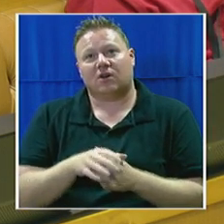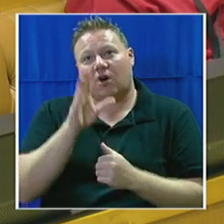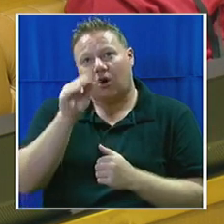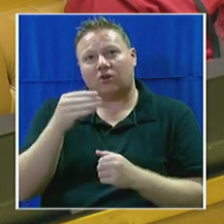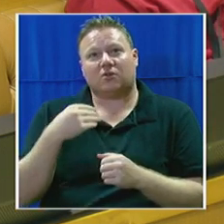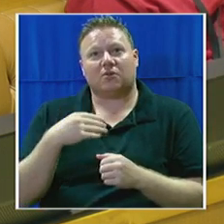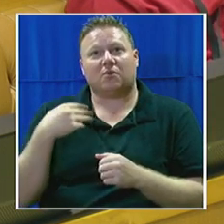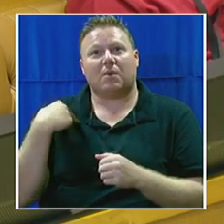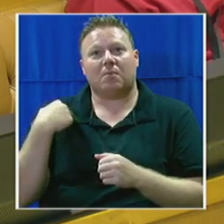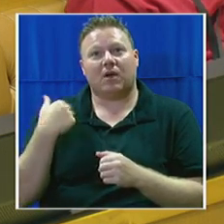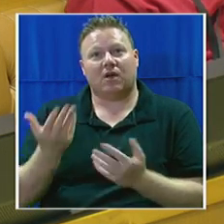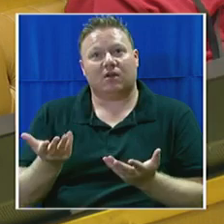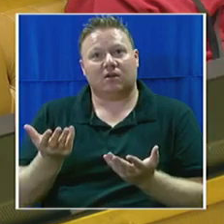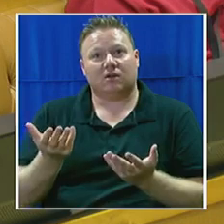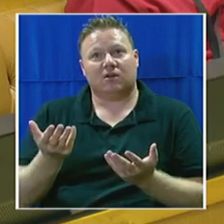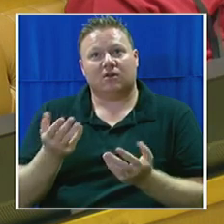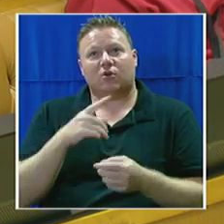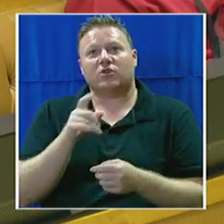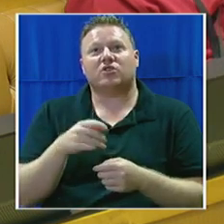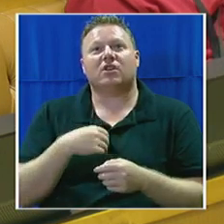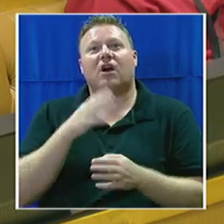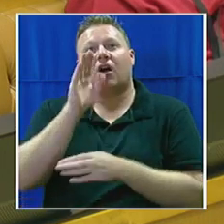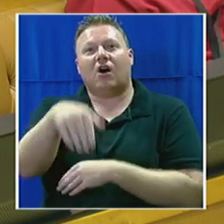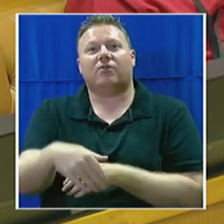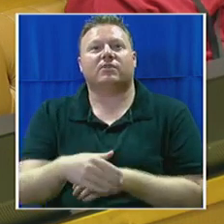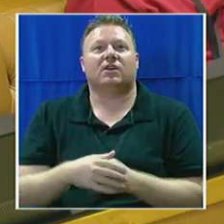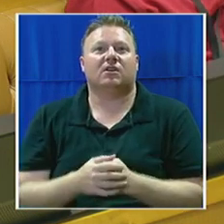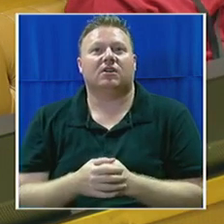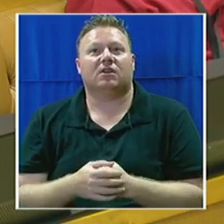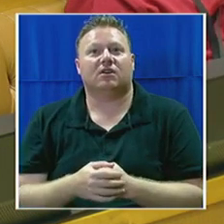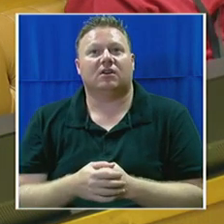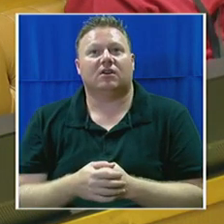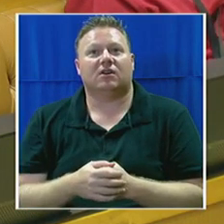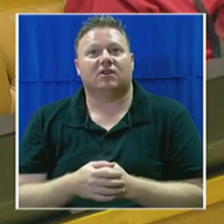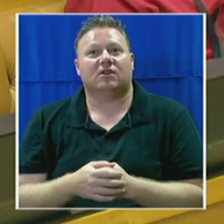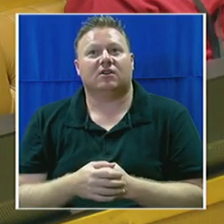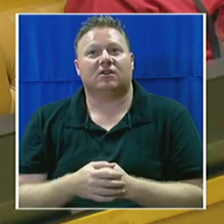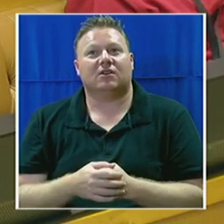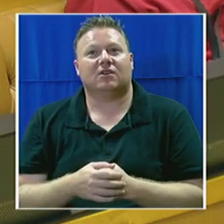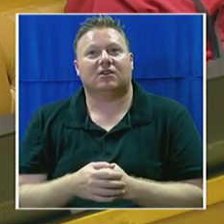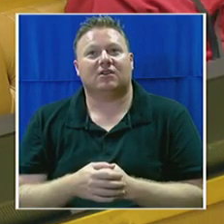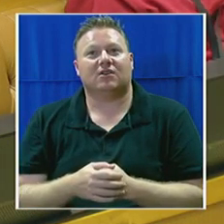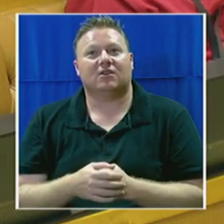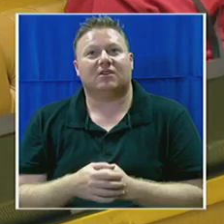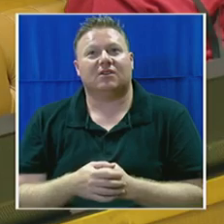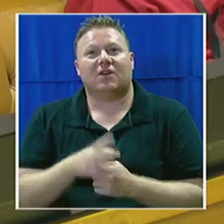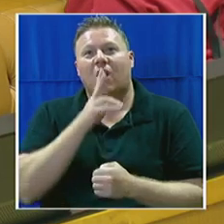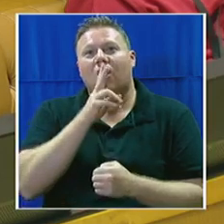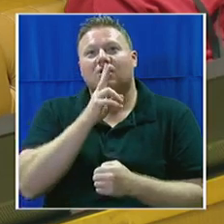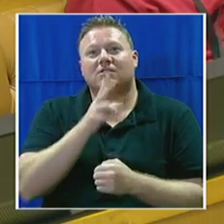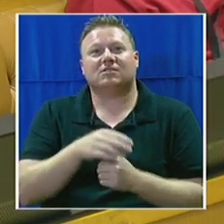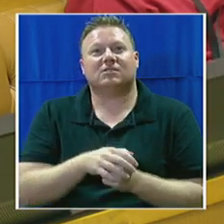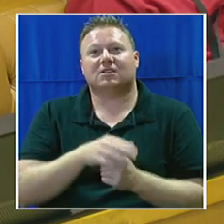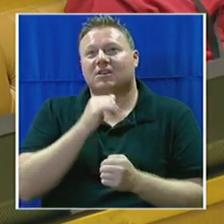to take a question. He says he's going to take it afterward. No. And honestly speaking, he's